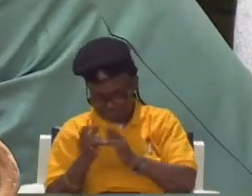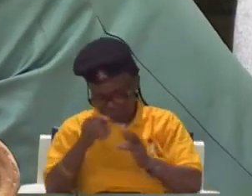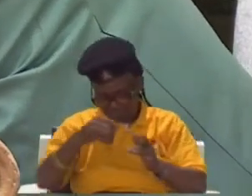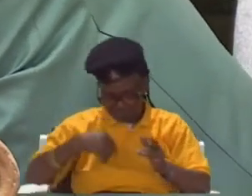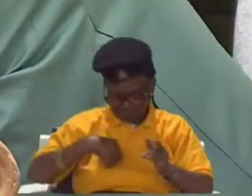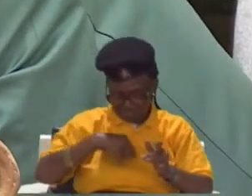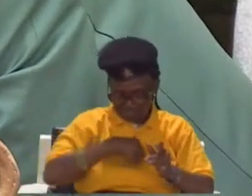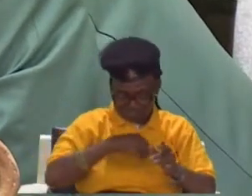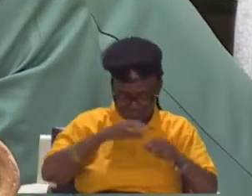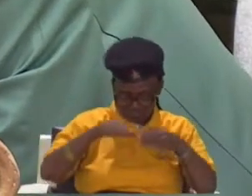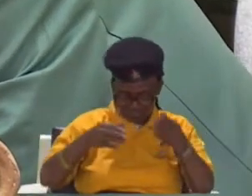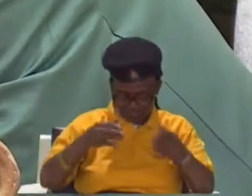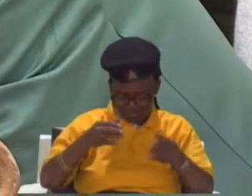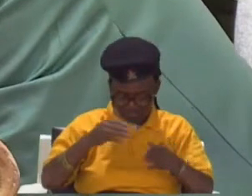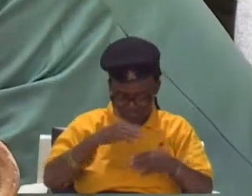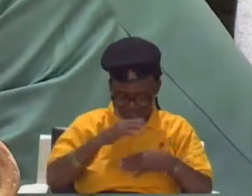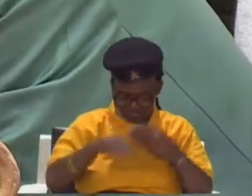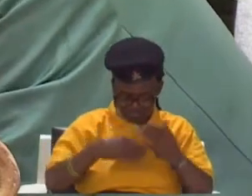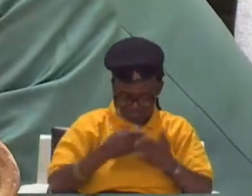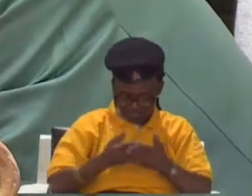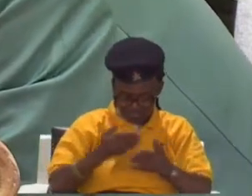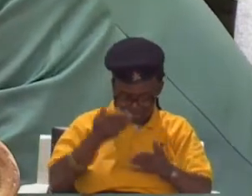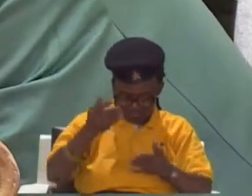Jesus. We give you.